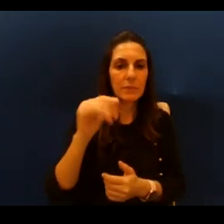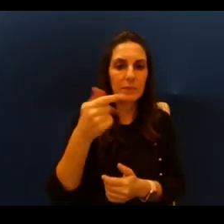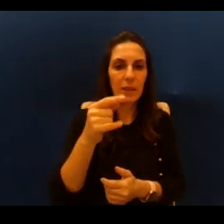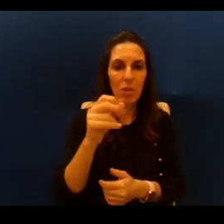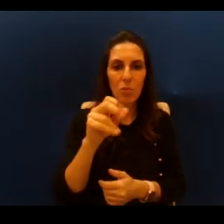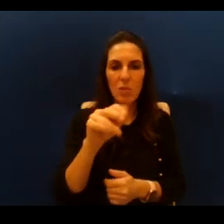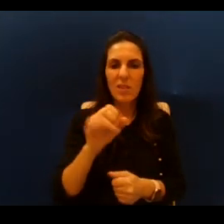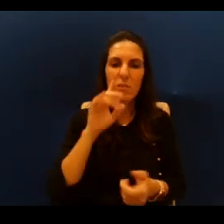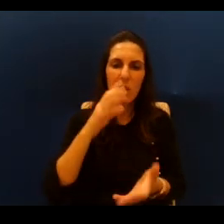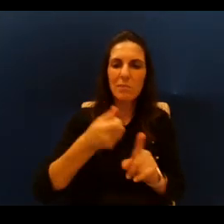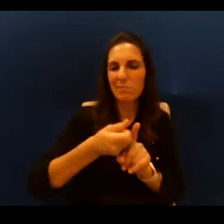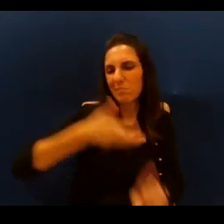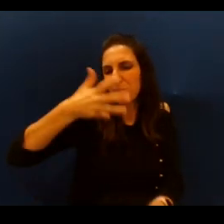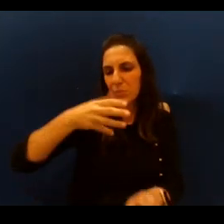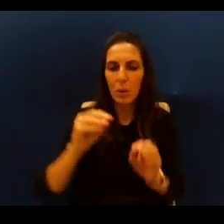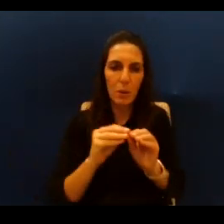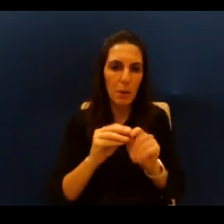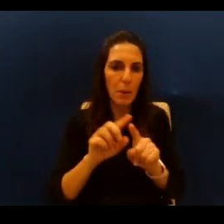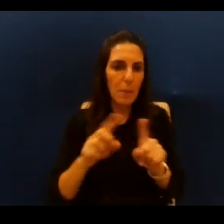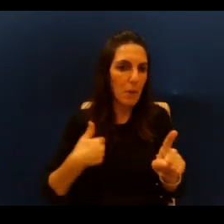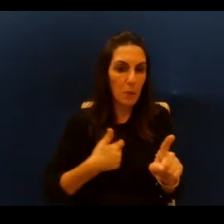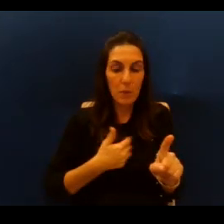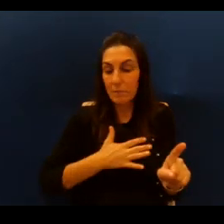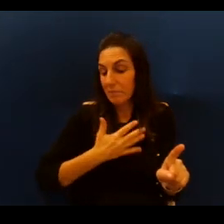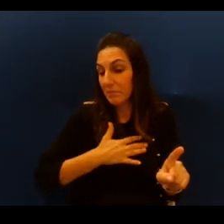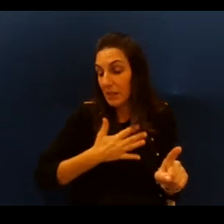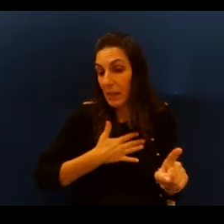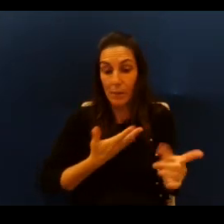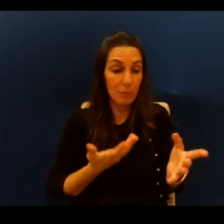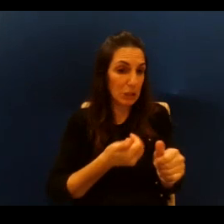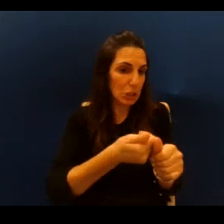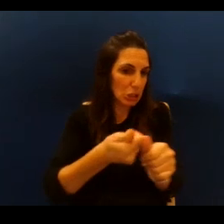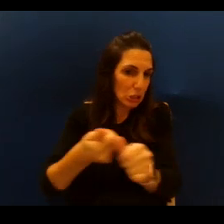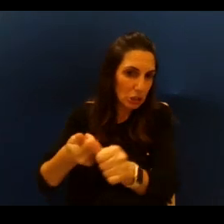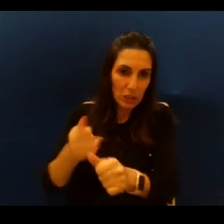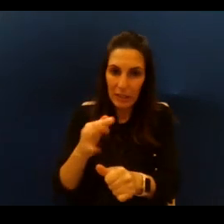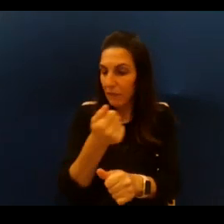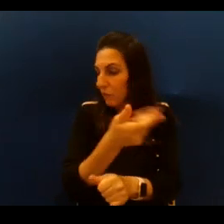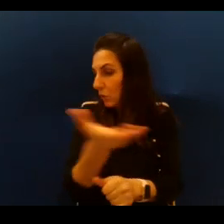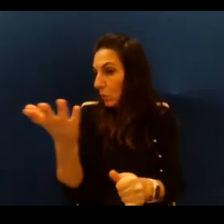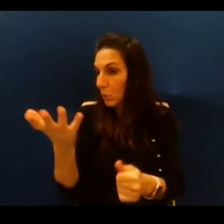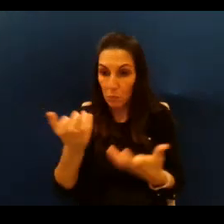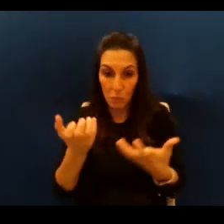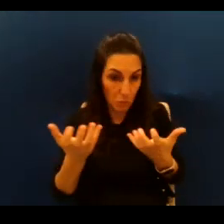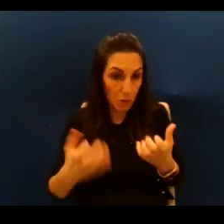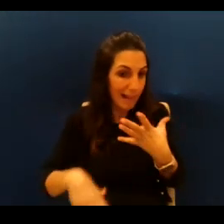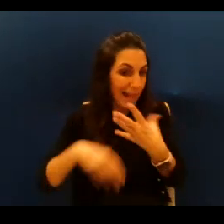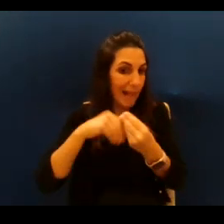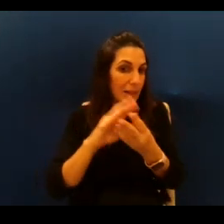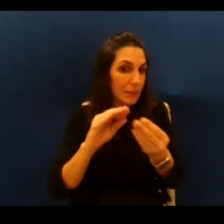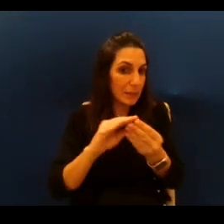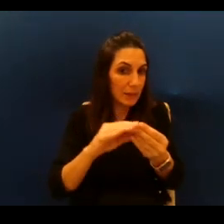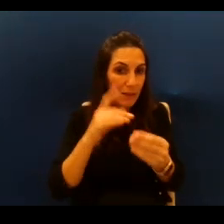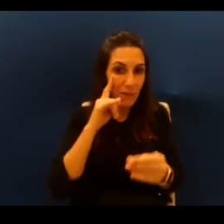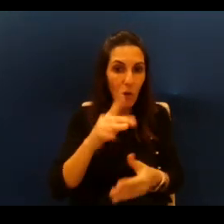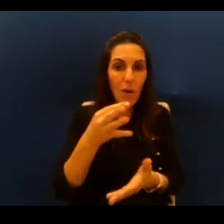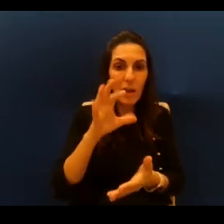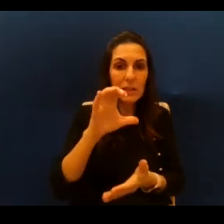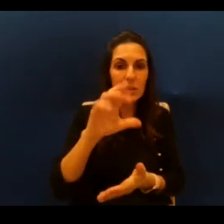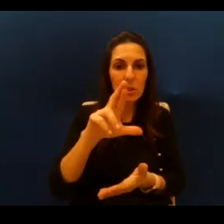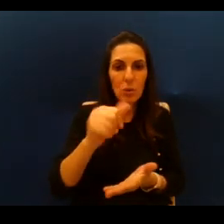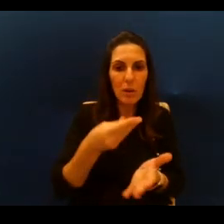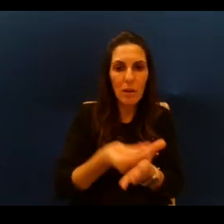but we're more than happy individually, if anybody wants to contribute. But CRA funds, unfortunately, unless